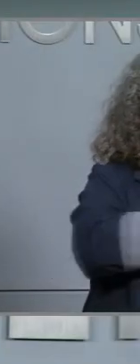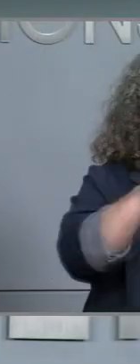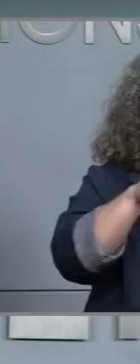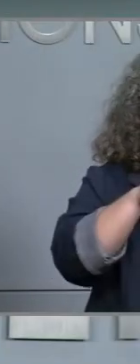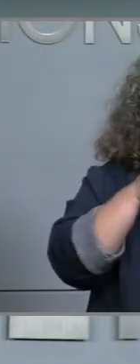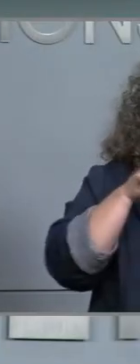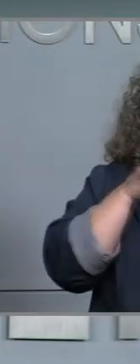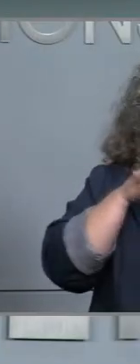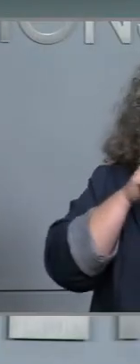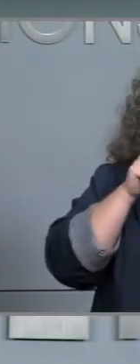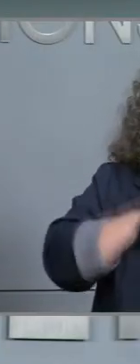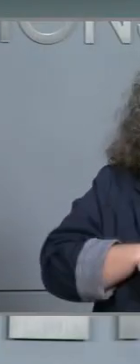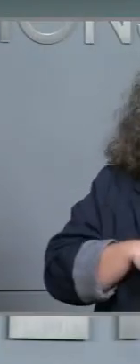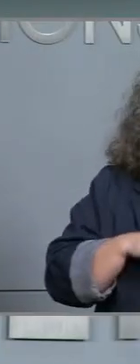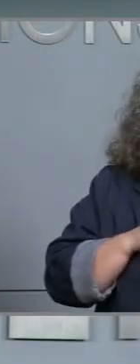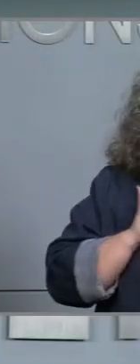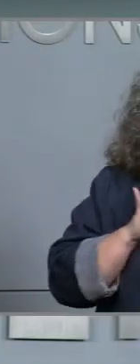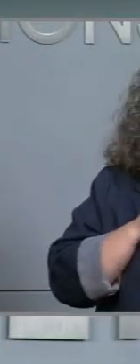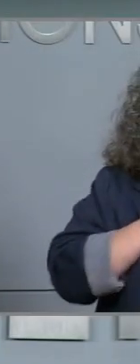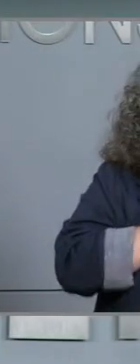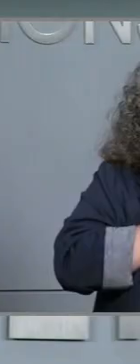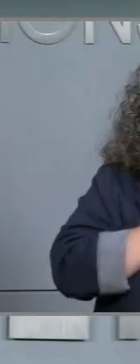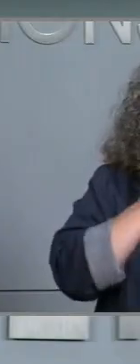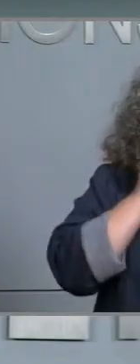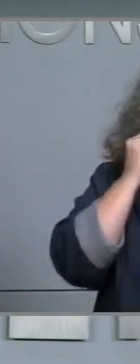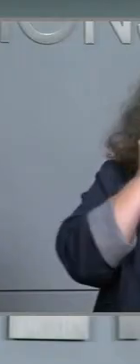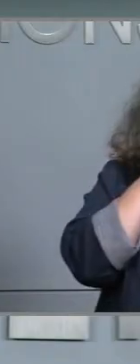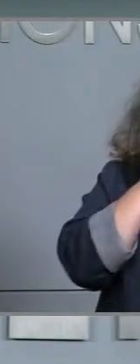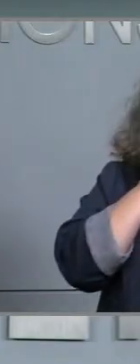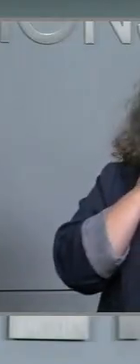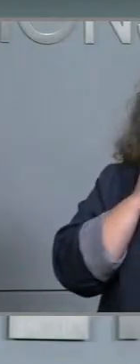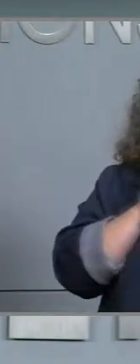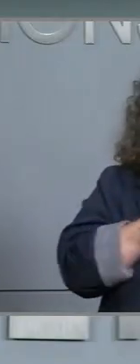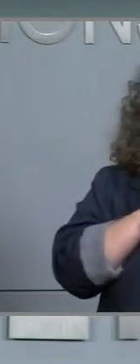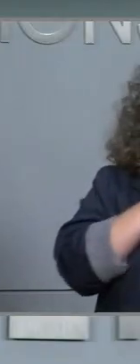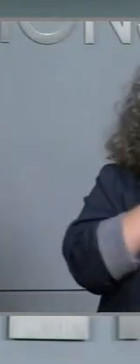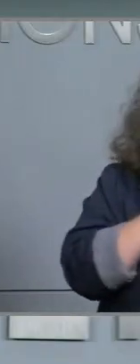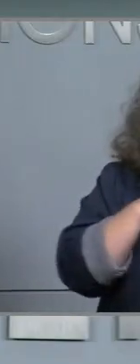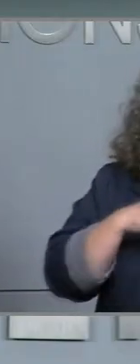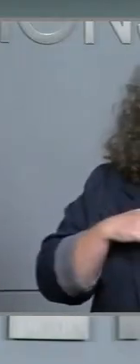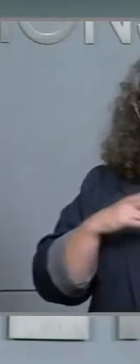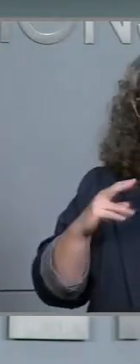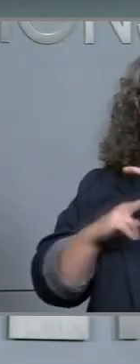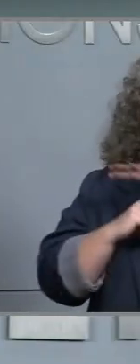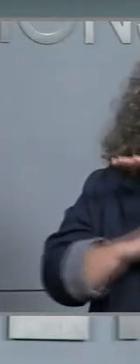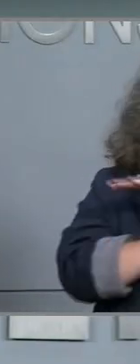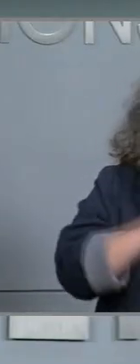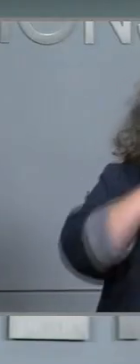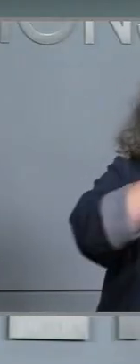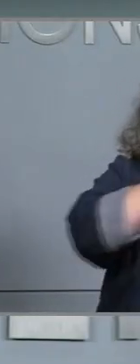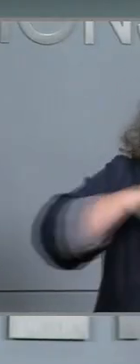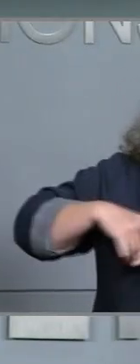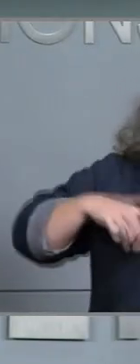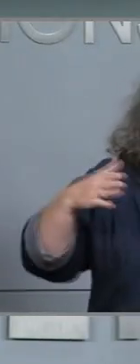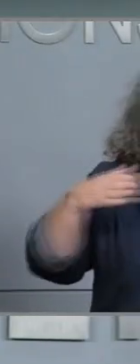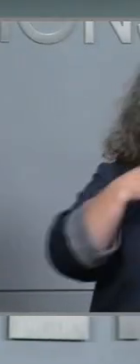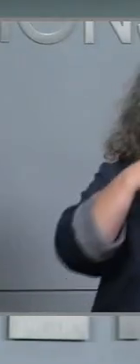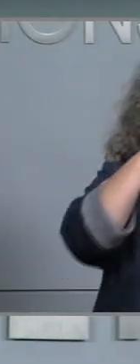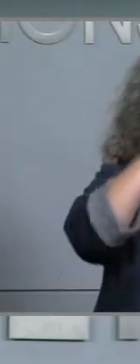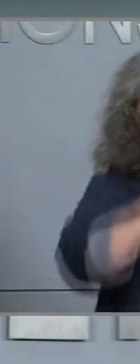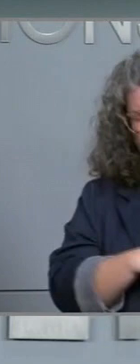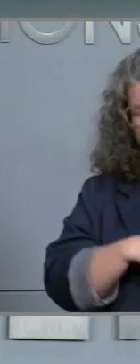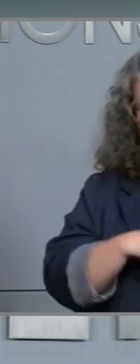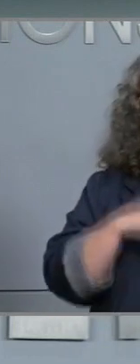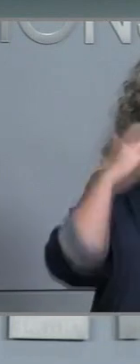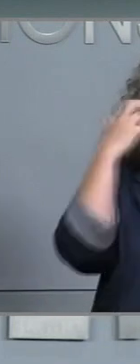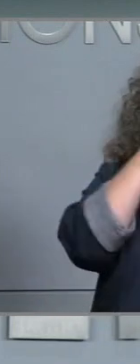describe. Homes and businesses flooded and destroyed, roads and bridges completely washed away. I've